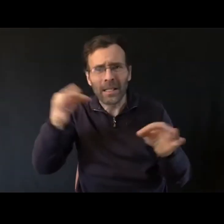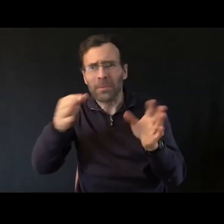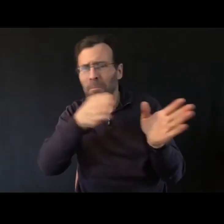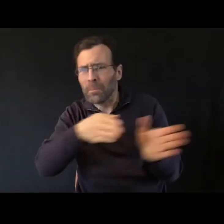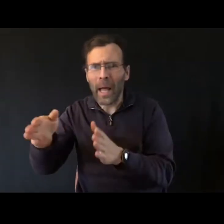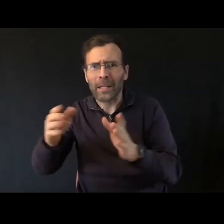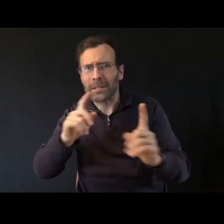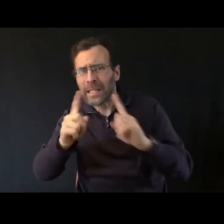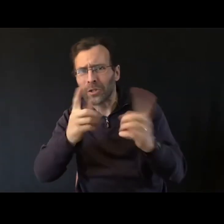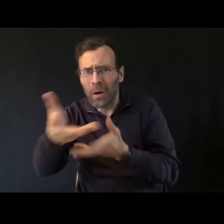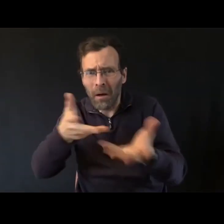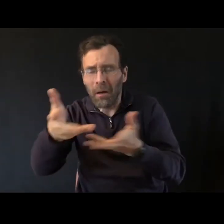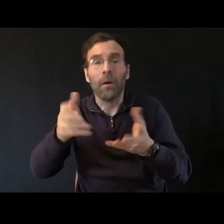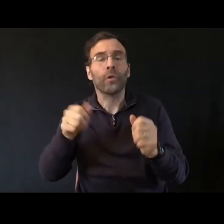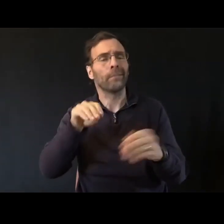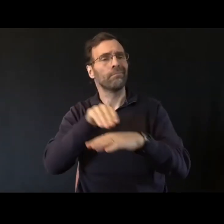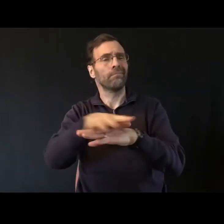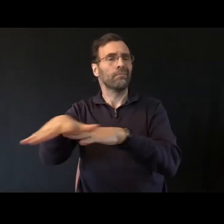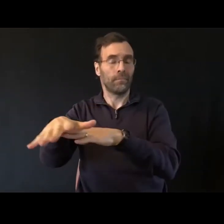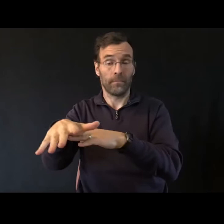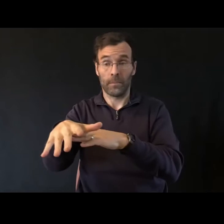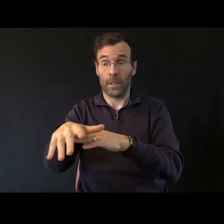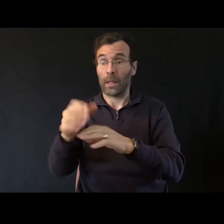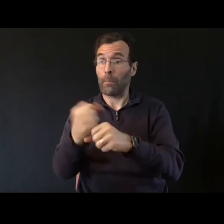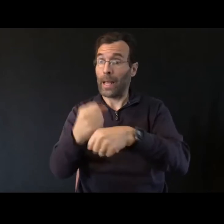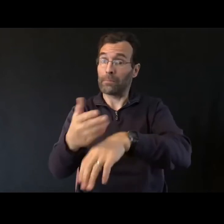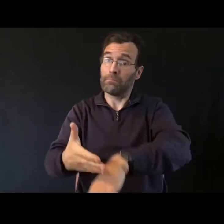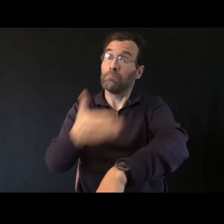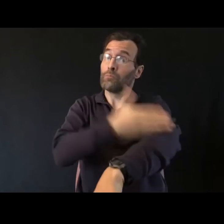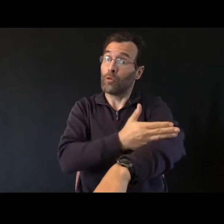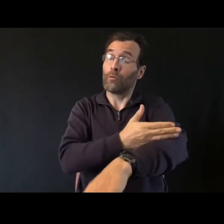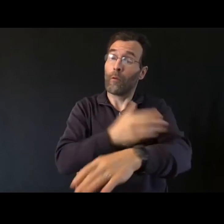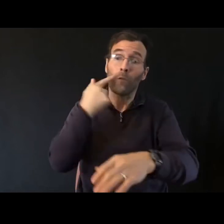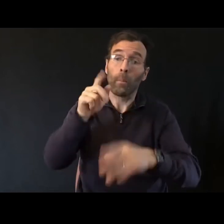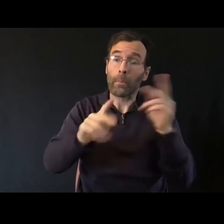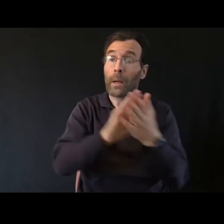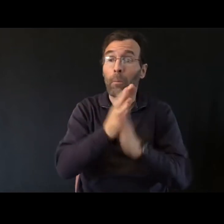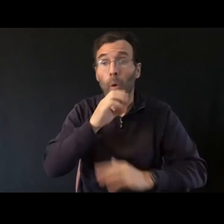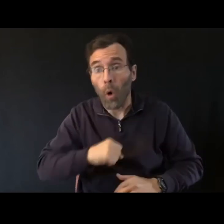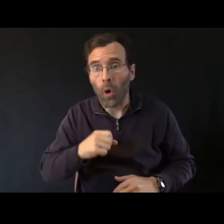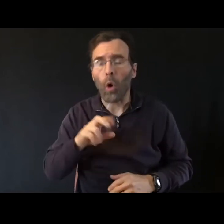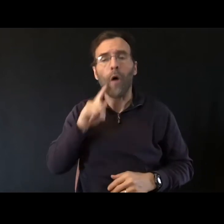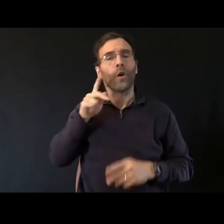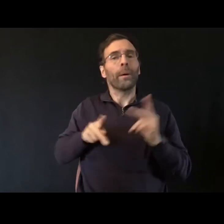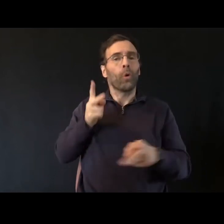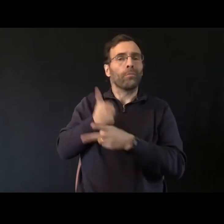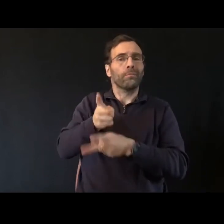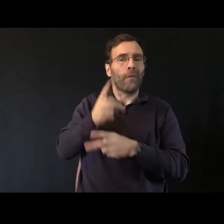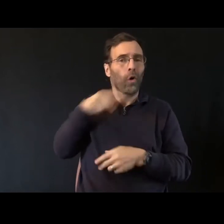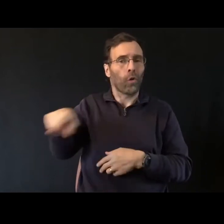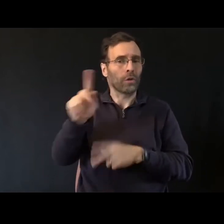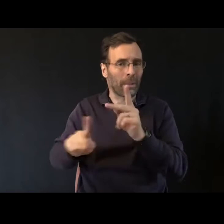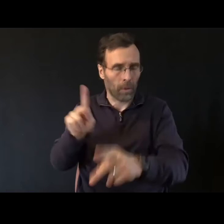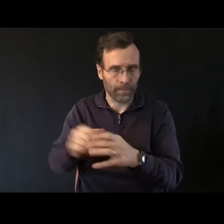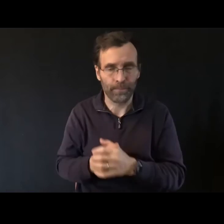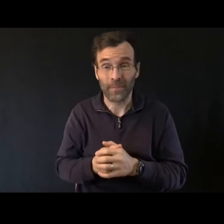discourse that can improve the journey of aging or caregiving in our communities. And we are all aging. All sectors